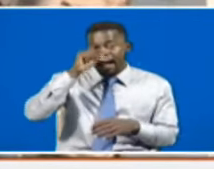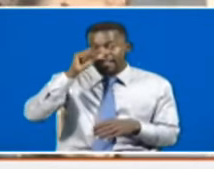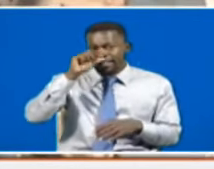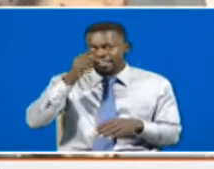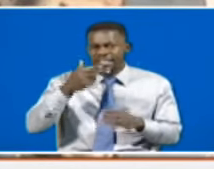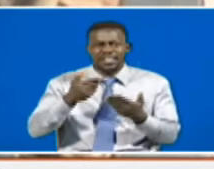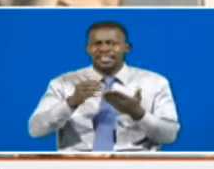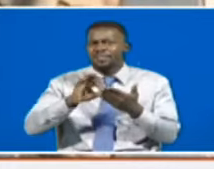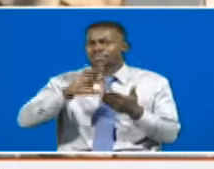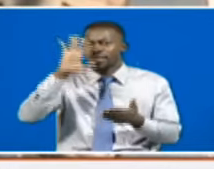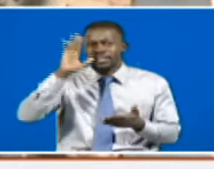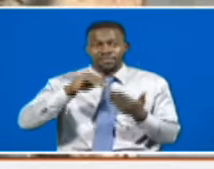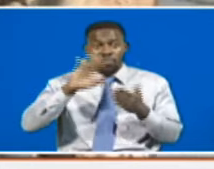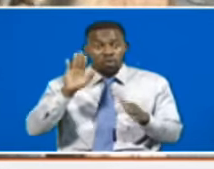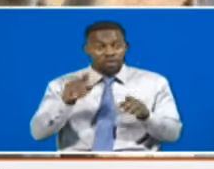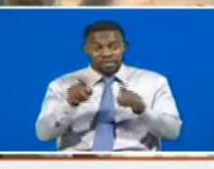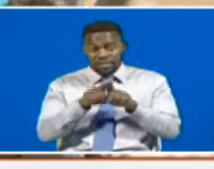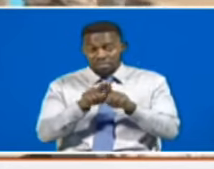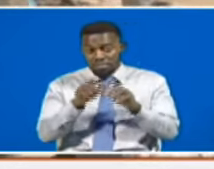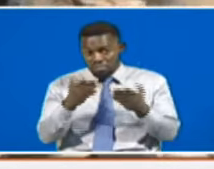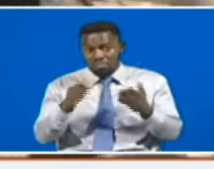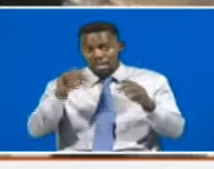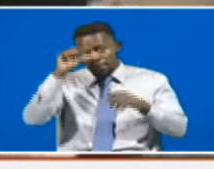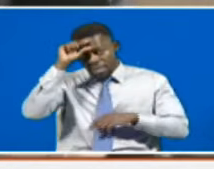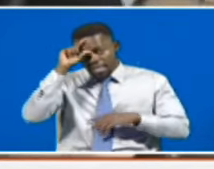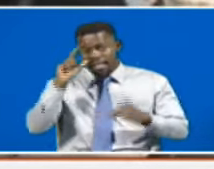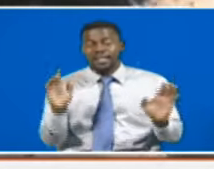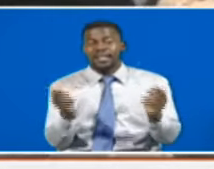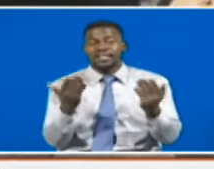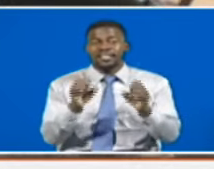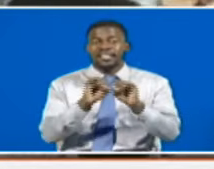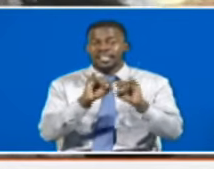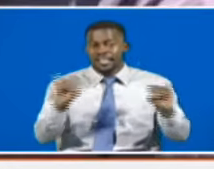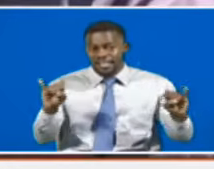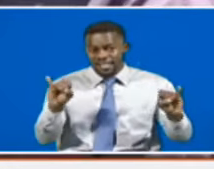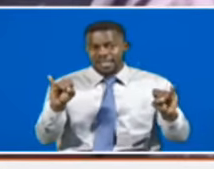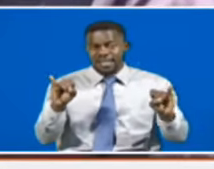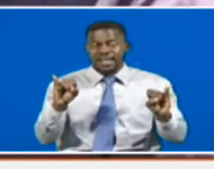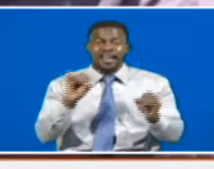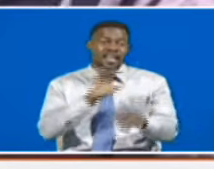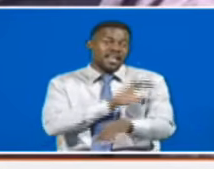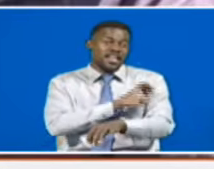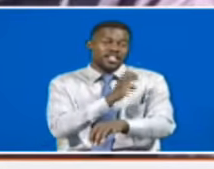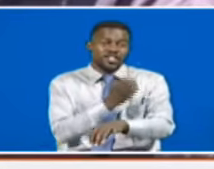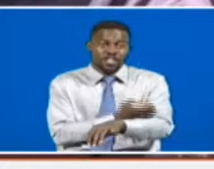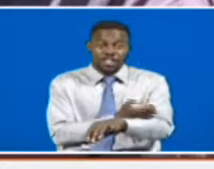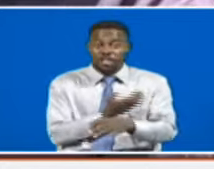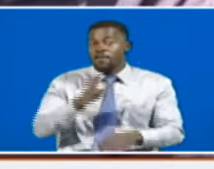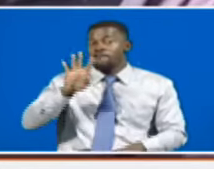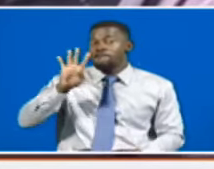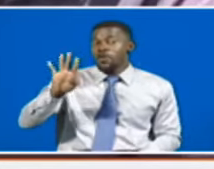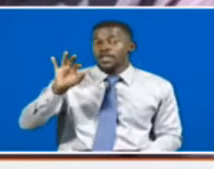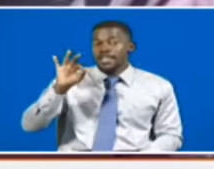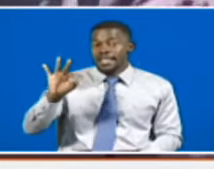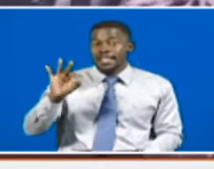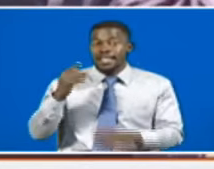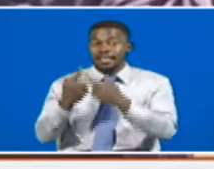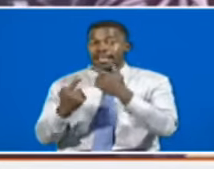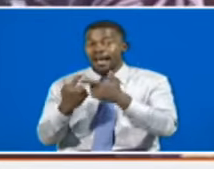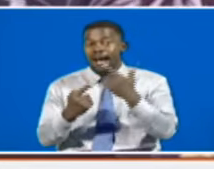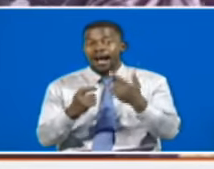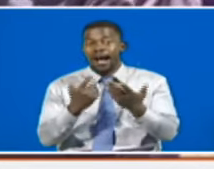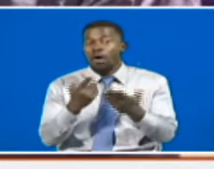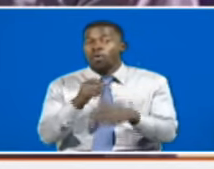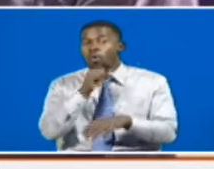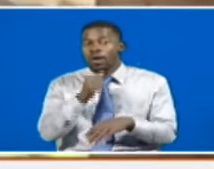government continues to advocate for clean cooking energy. As a result, 43-year-old Jacob Mwangi, an innovator from Ruringu